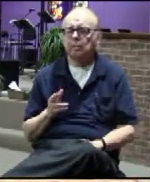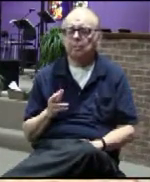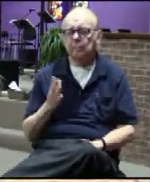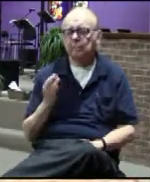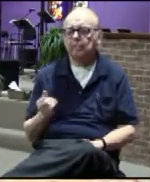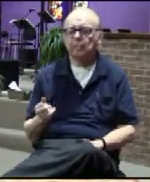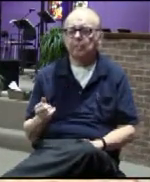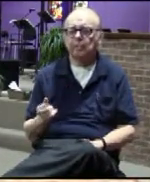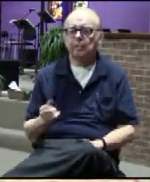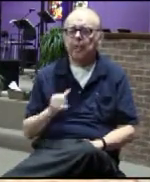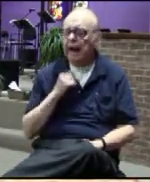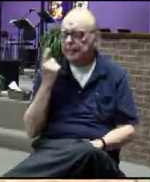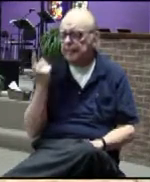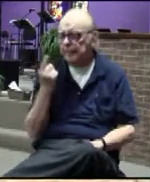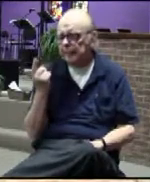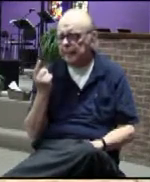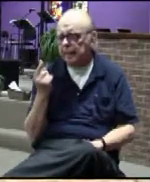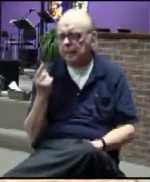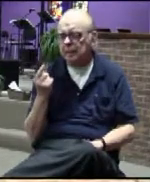Because I don't think.